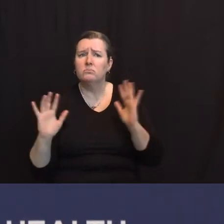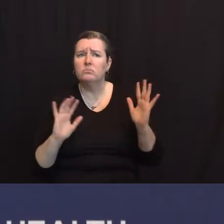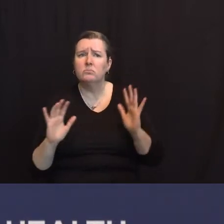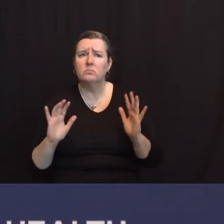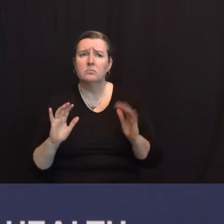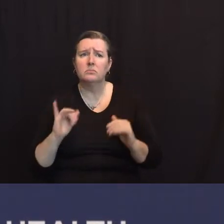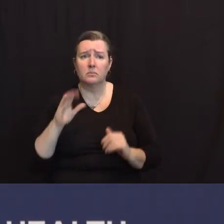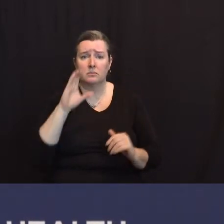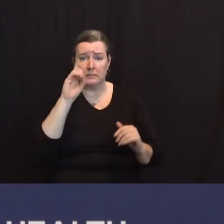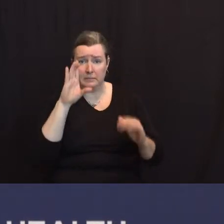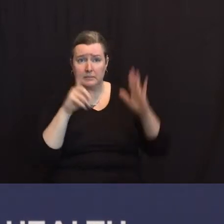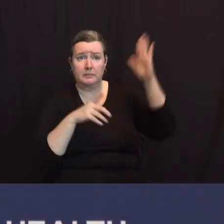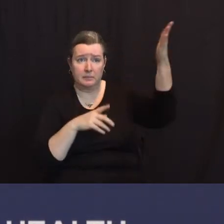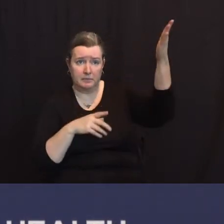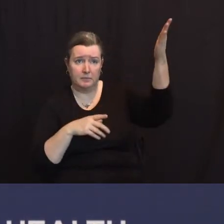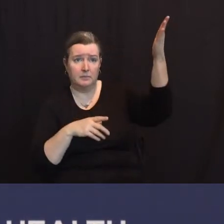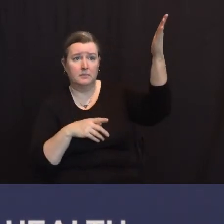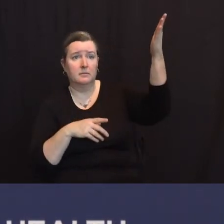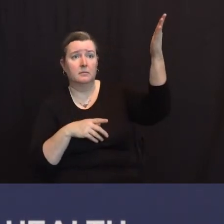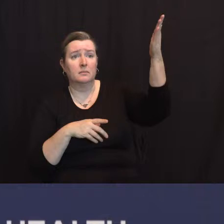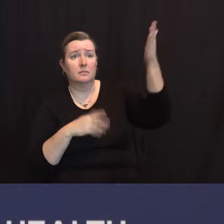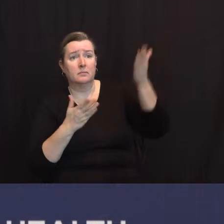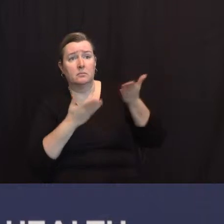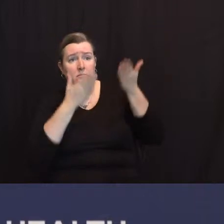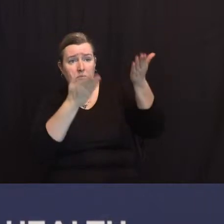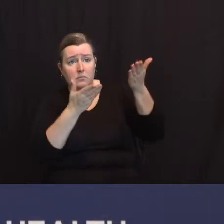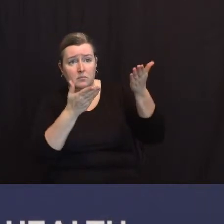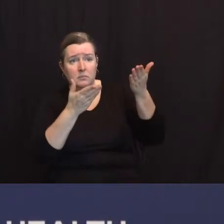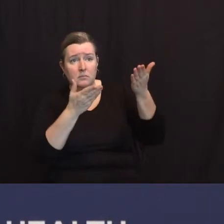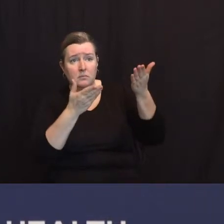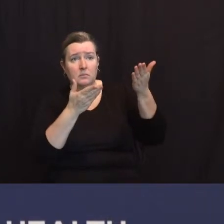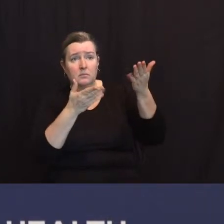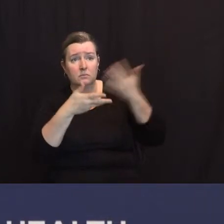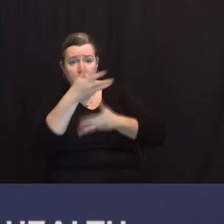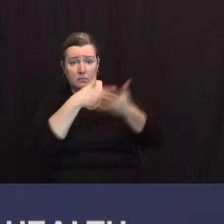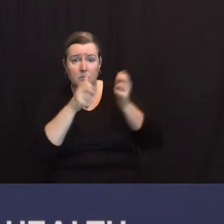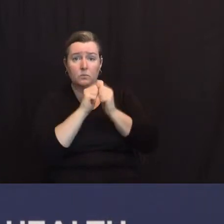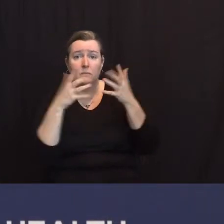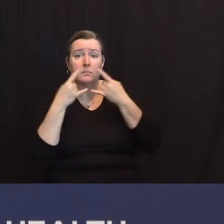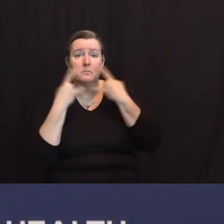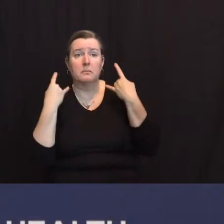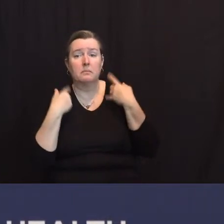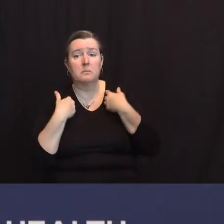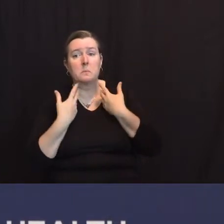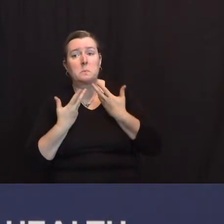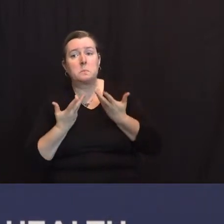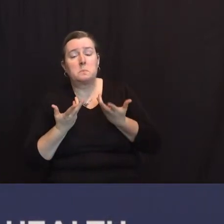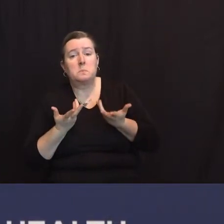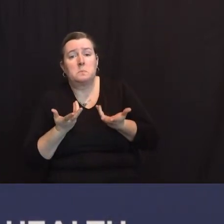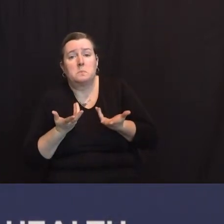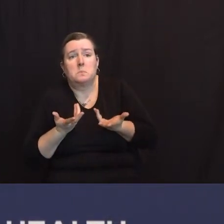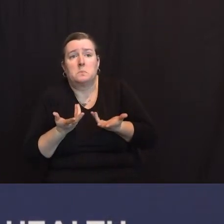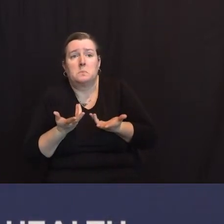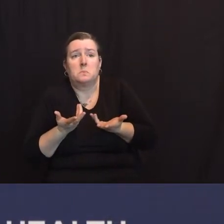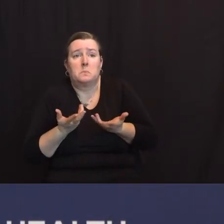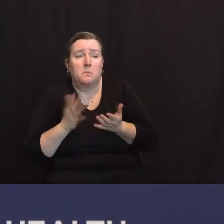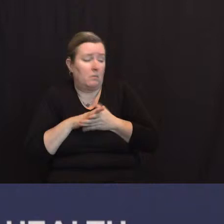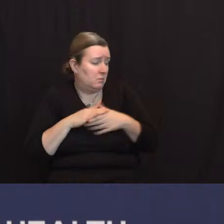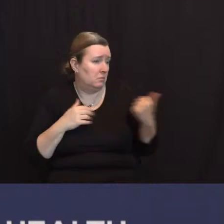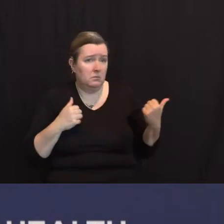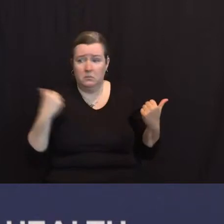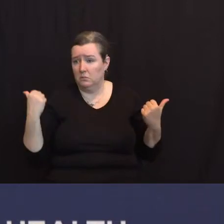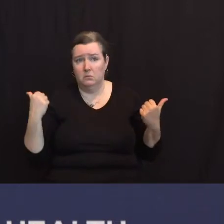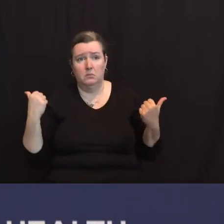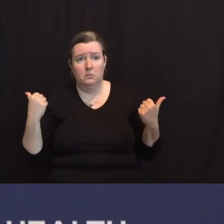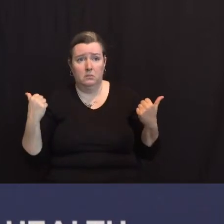to see it myself, but again, I'll defer to Eddie and Judy. I think as a nation, perhaps